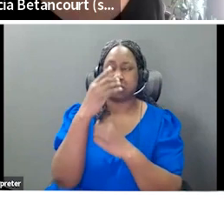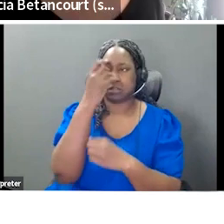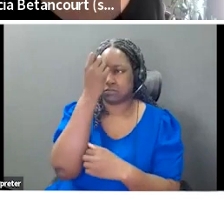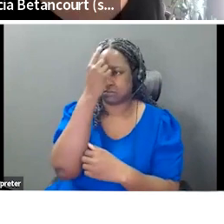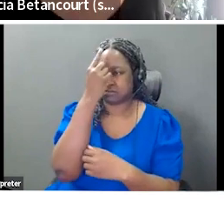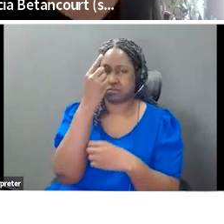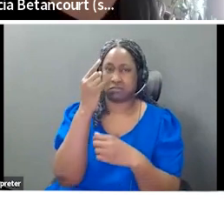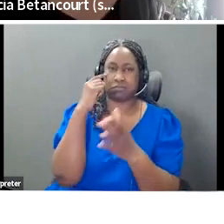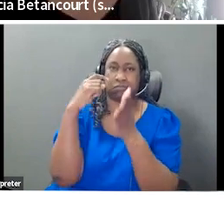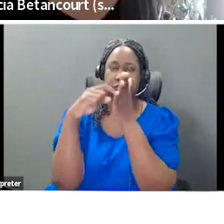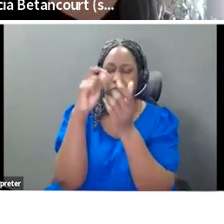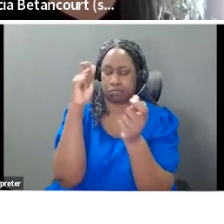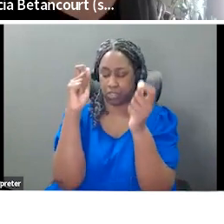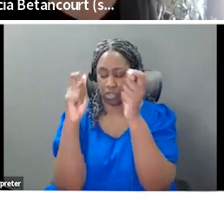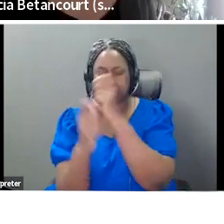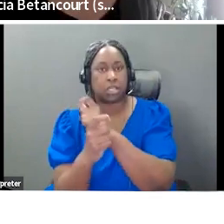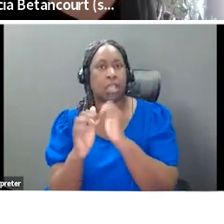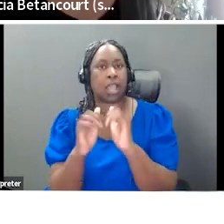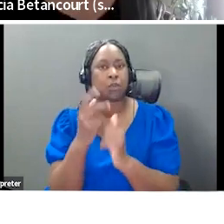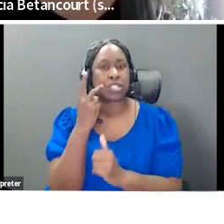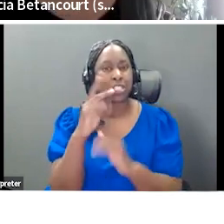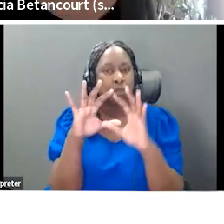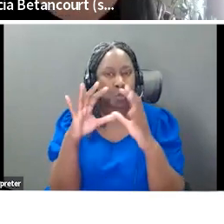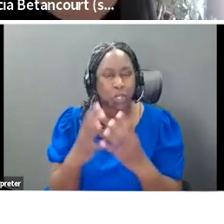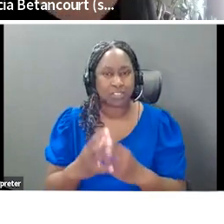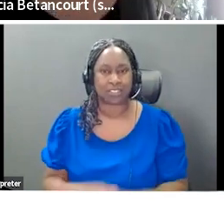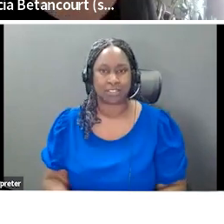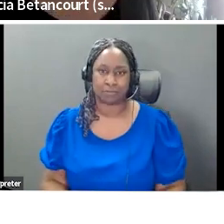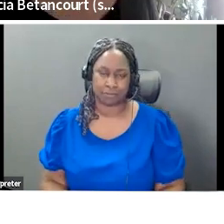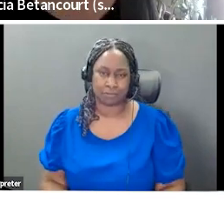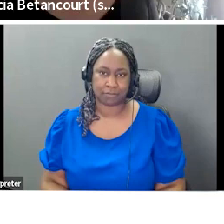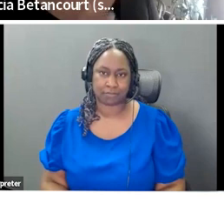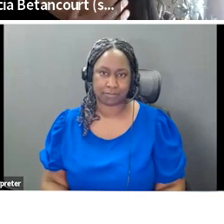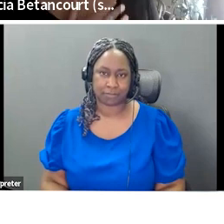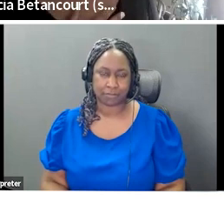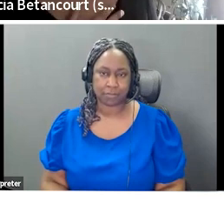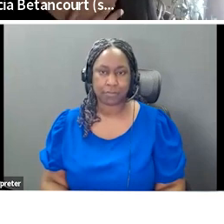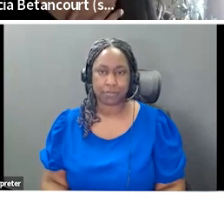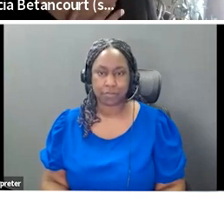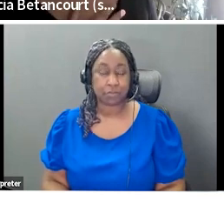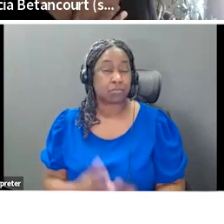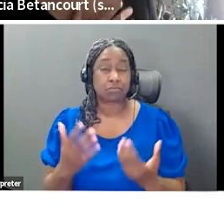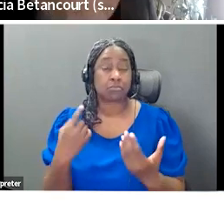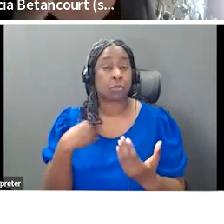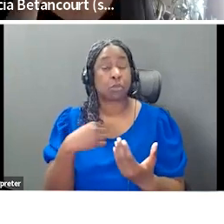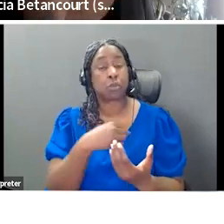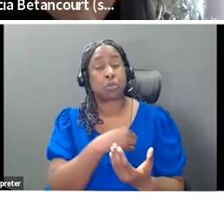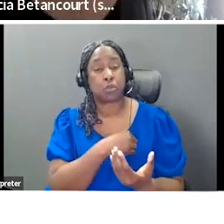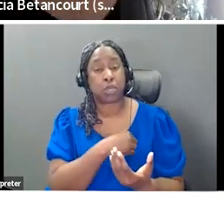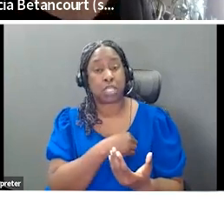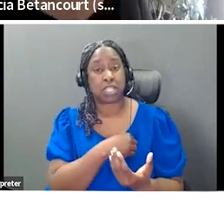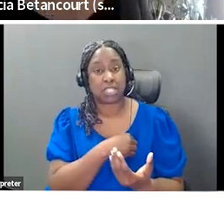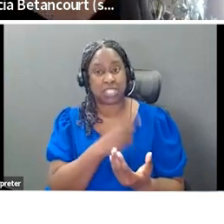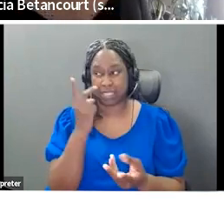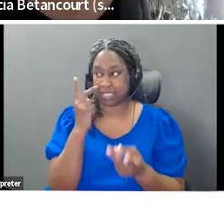see the world. And like I said, we all are coming to see